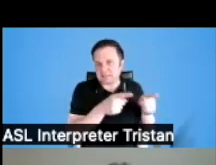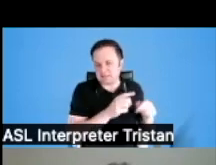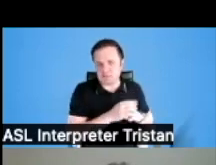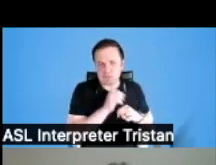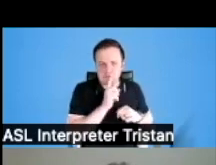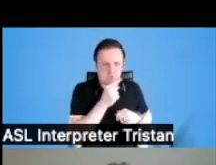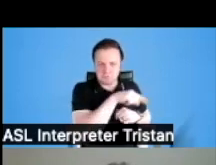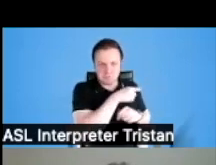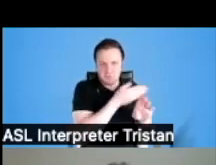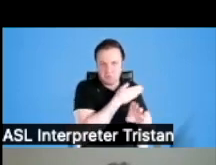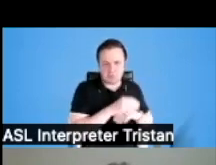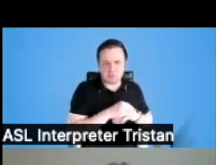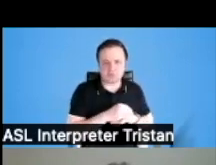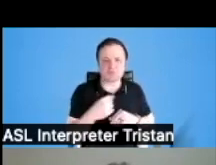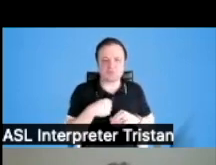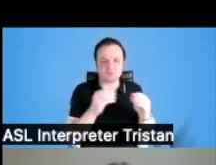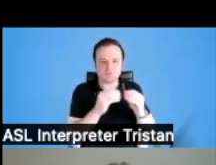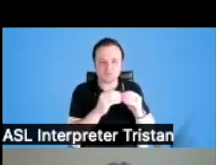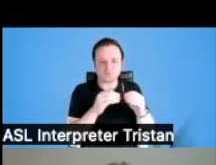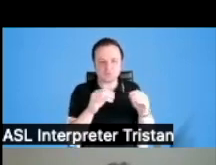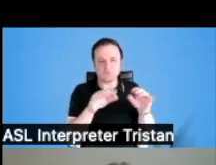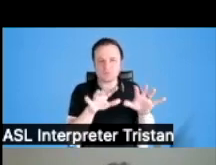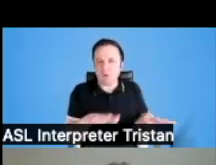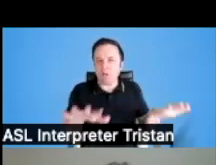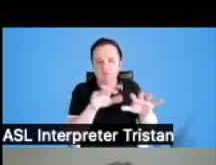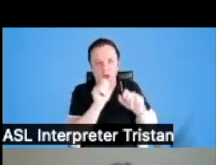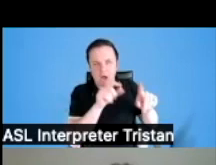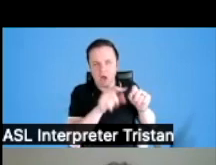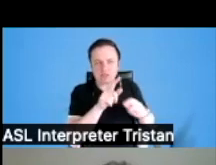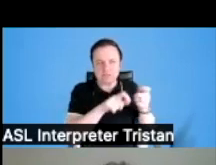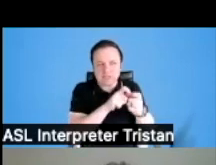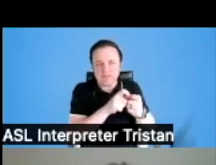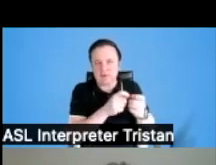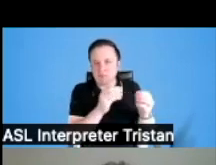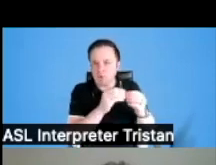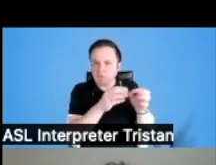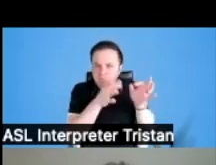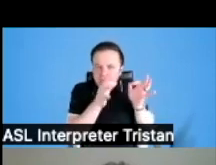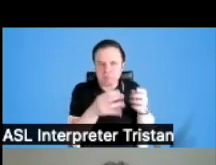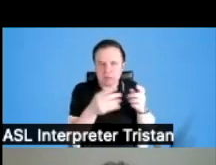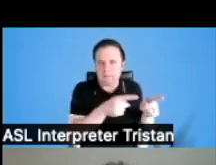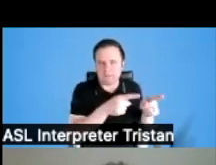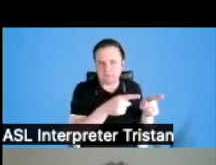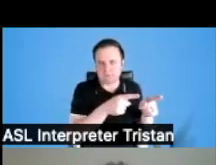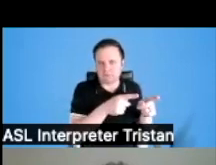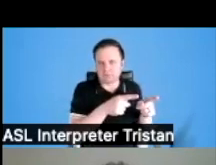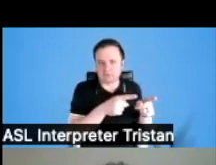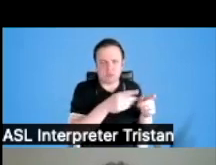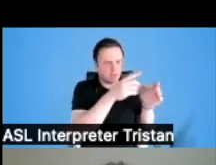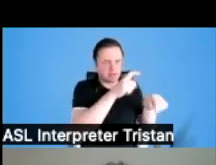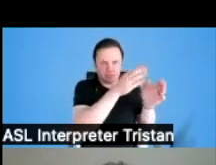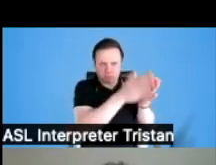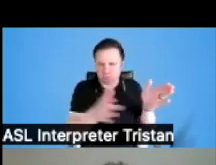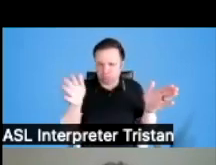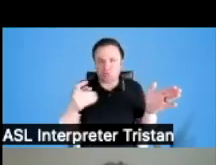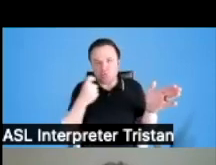we took this more systematic approach of asking about specific and concrete individual violent encounters across time. And